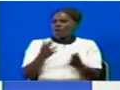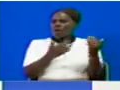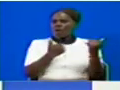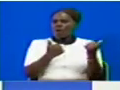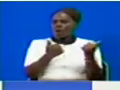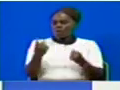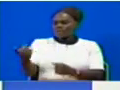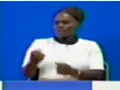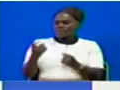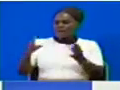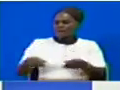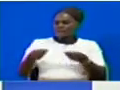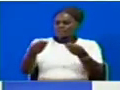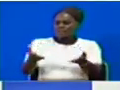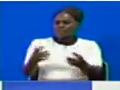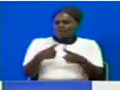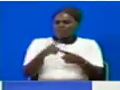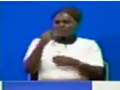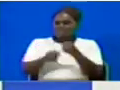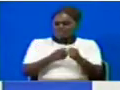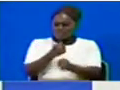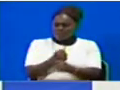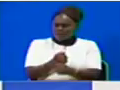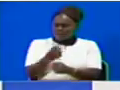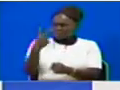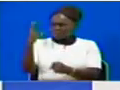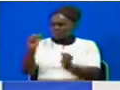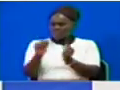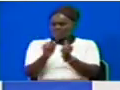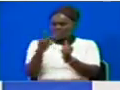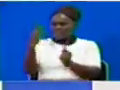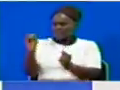power demand and supply by the year